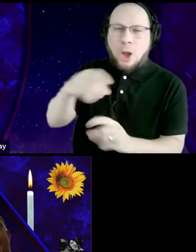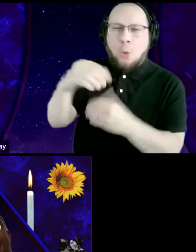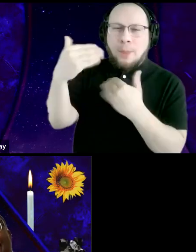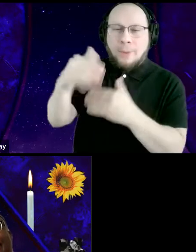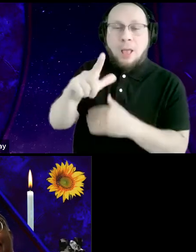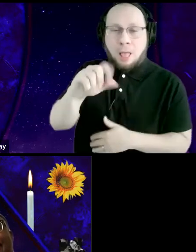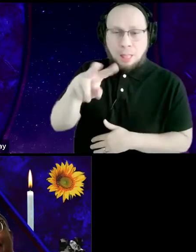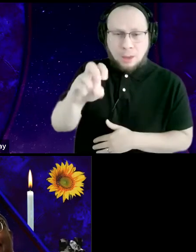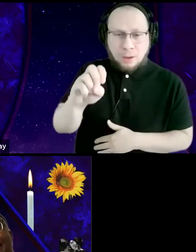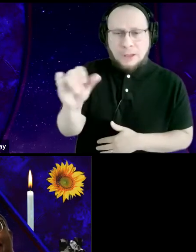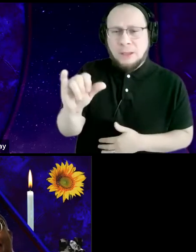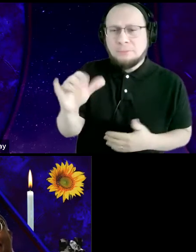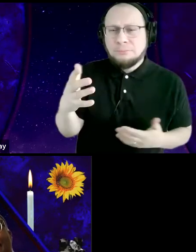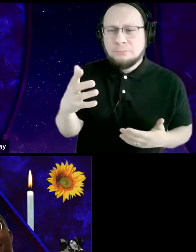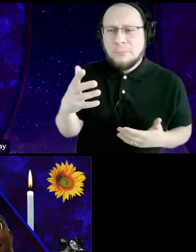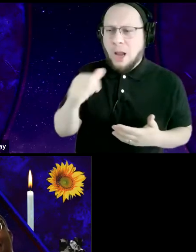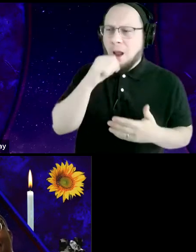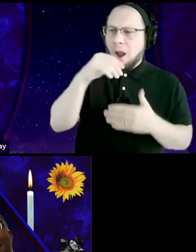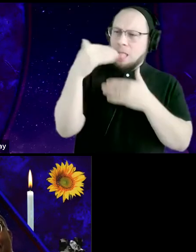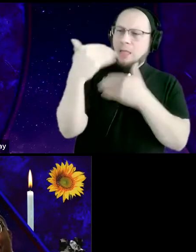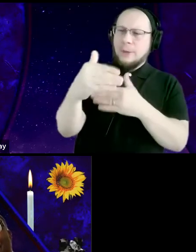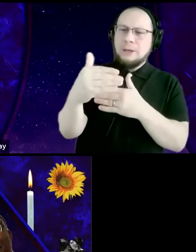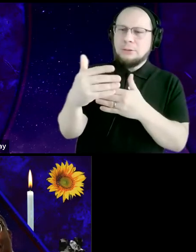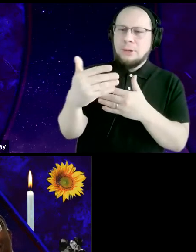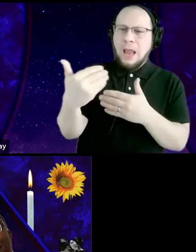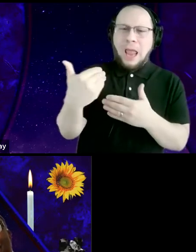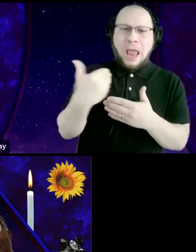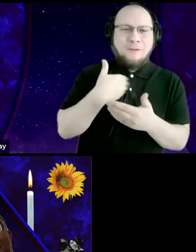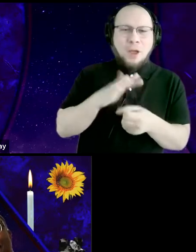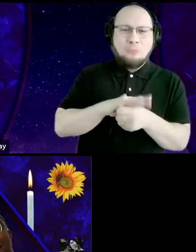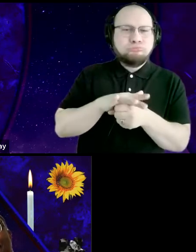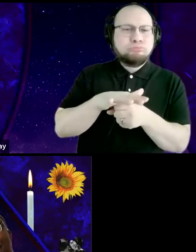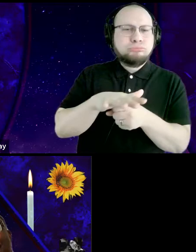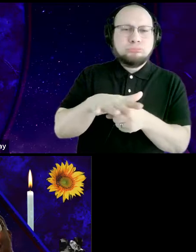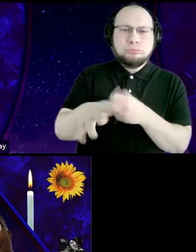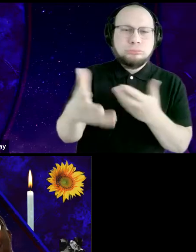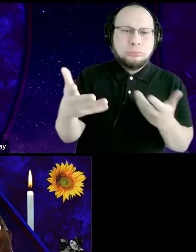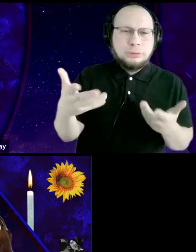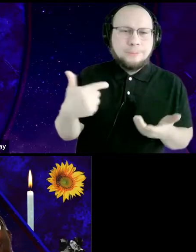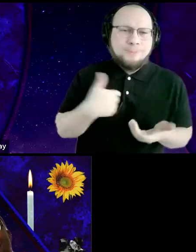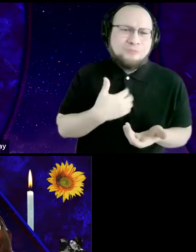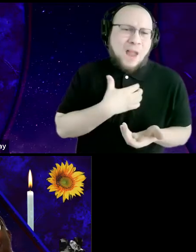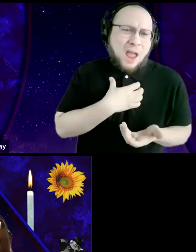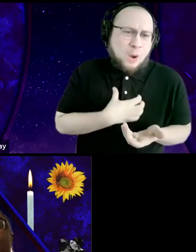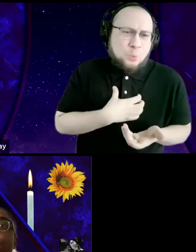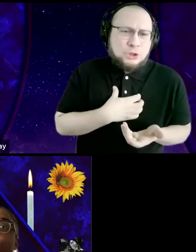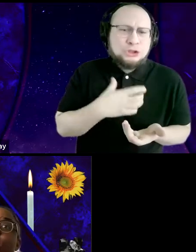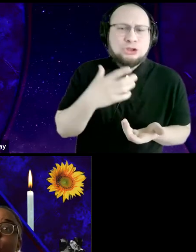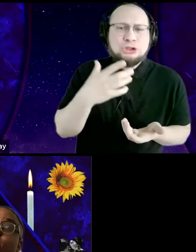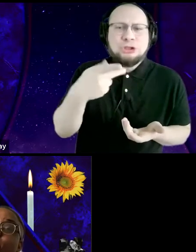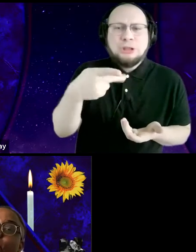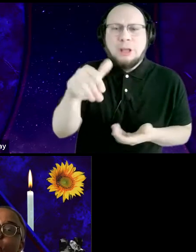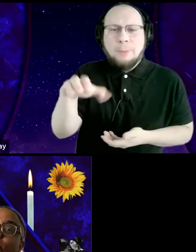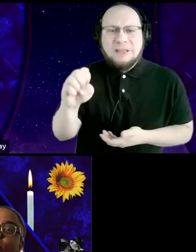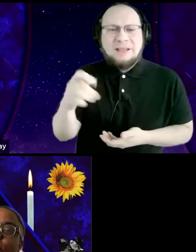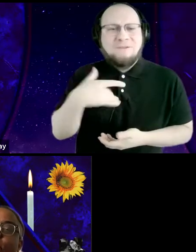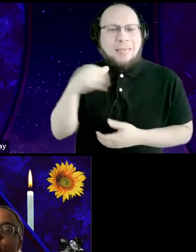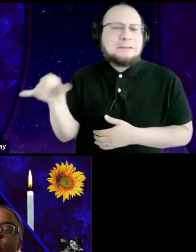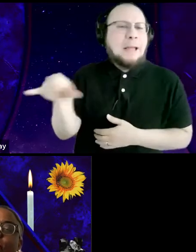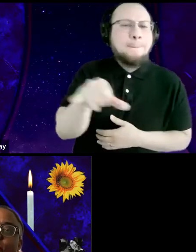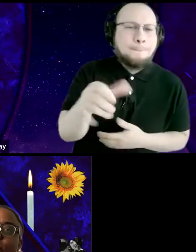as an unlimited resource, and I wish that upon peace. I wish peace felt, you